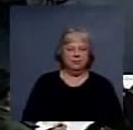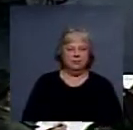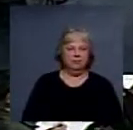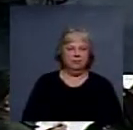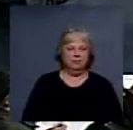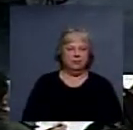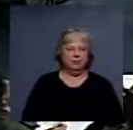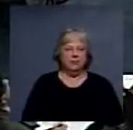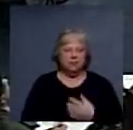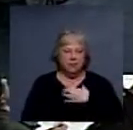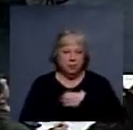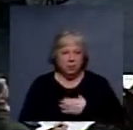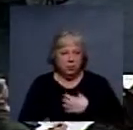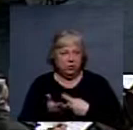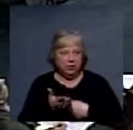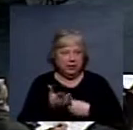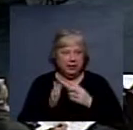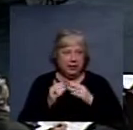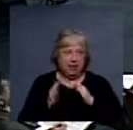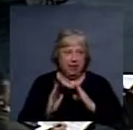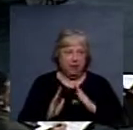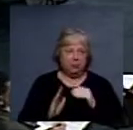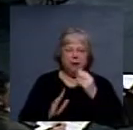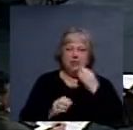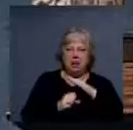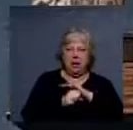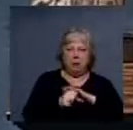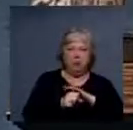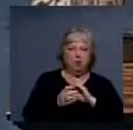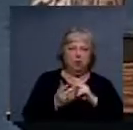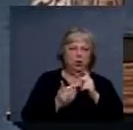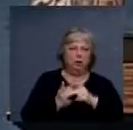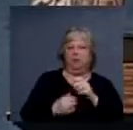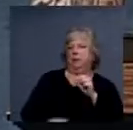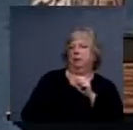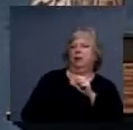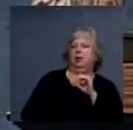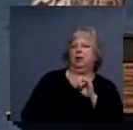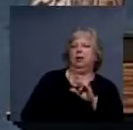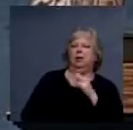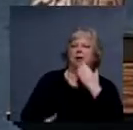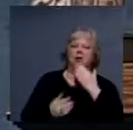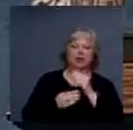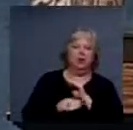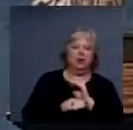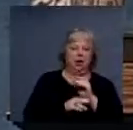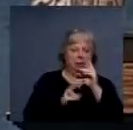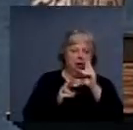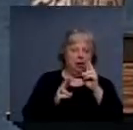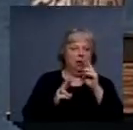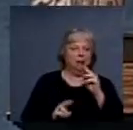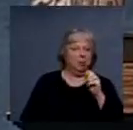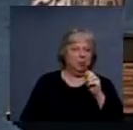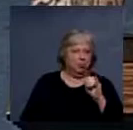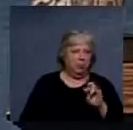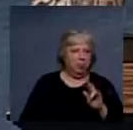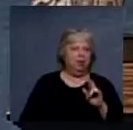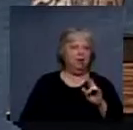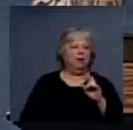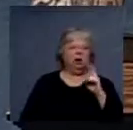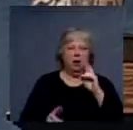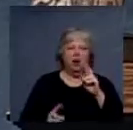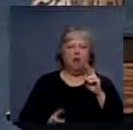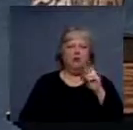Who wishes to discuss housing and neighborhood programs. Yes, sir. Good evening, Honorable Mayor Stodler, Honorable Vice